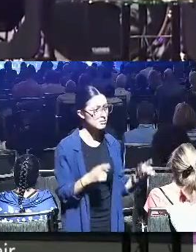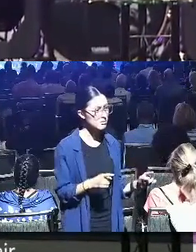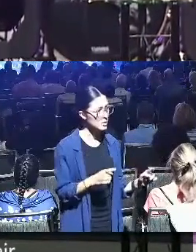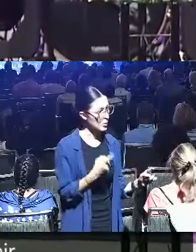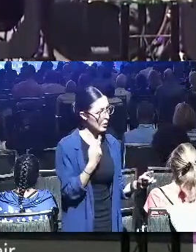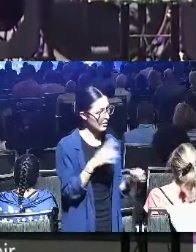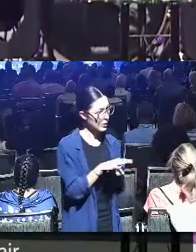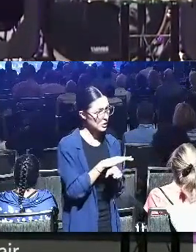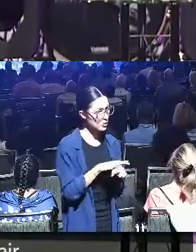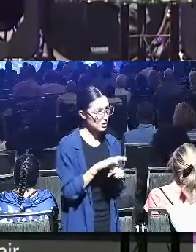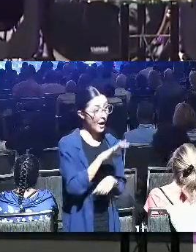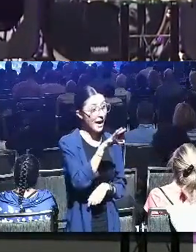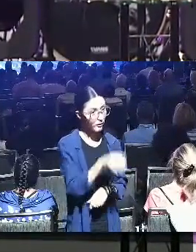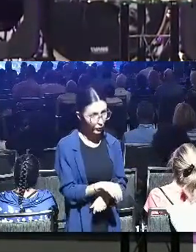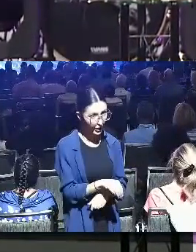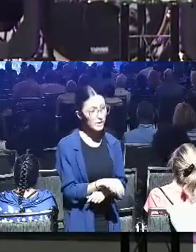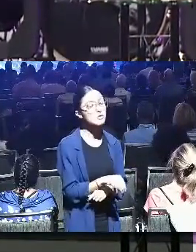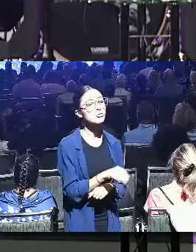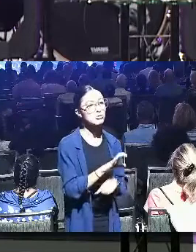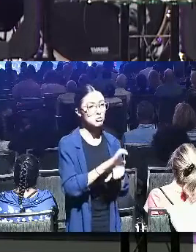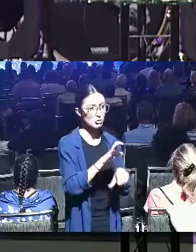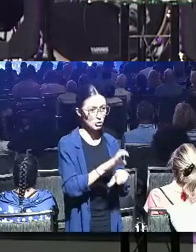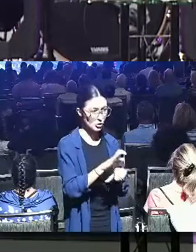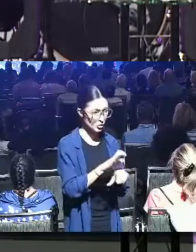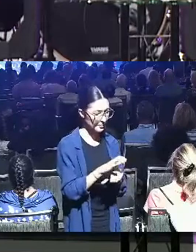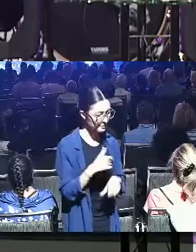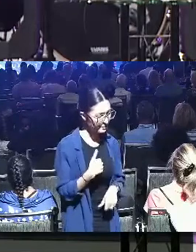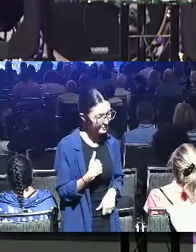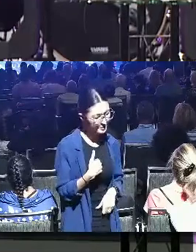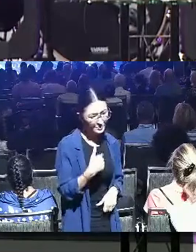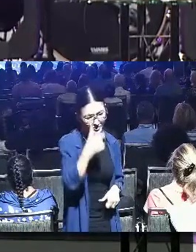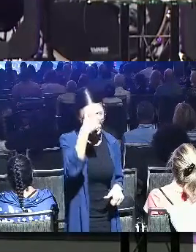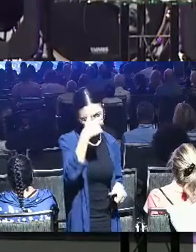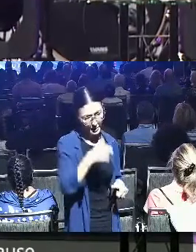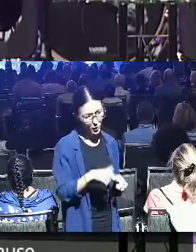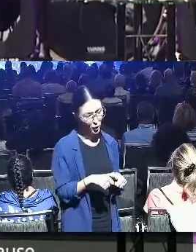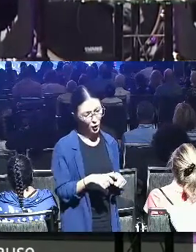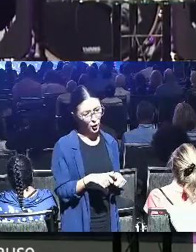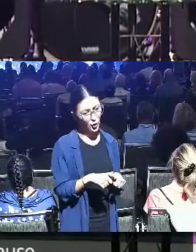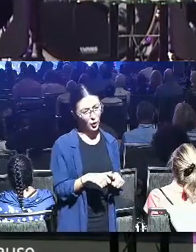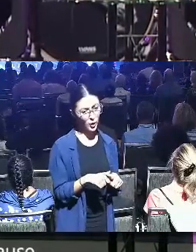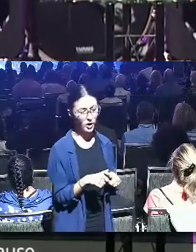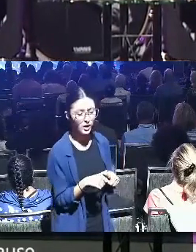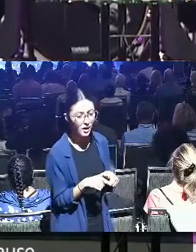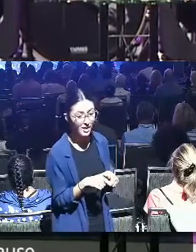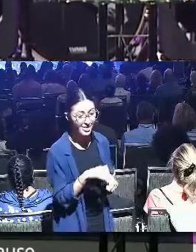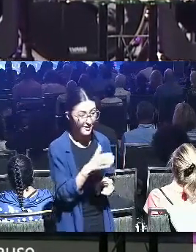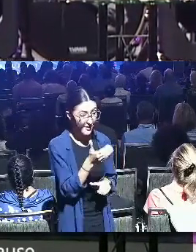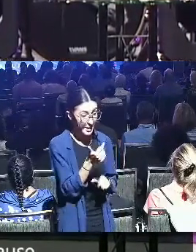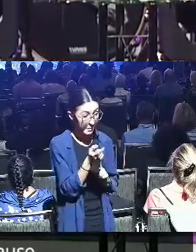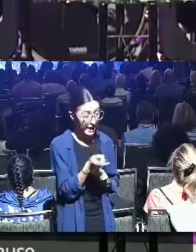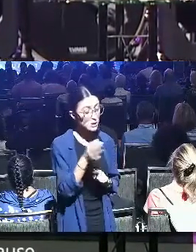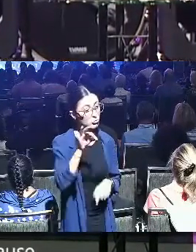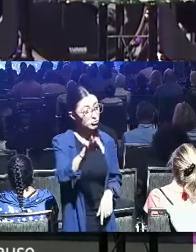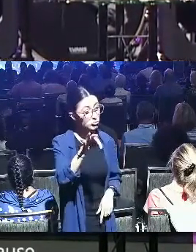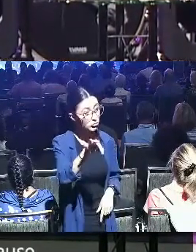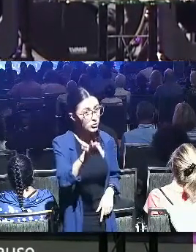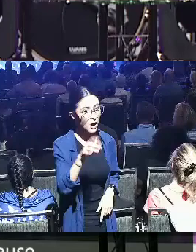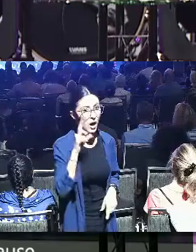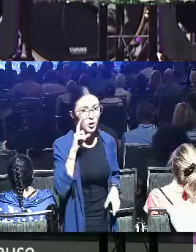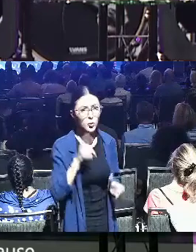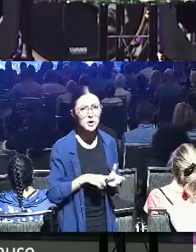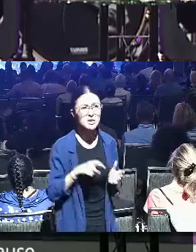And I was thinking, man, these folks love the Bible, because in the first 15 minutes, the energy in the room was so high, I was like, this